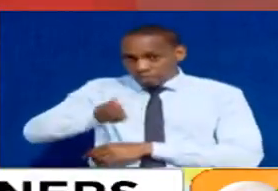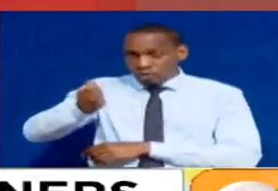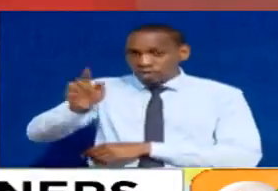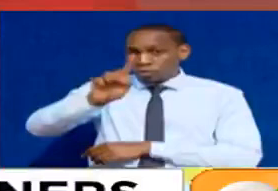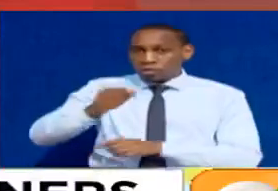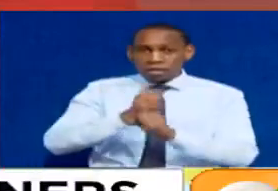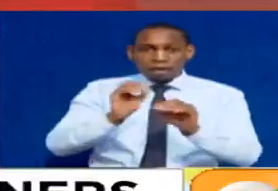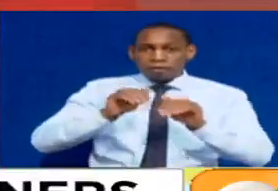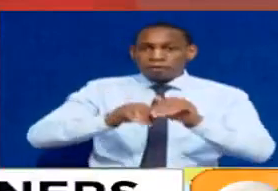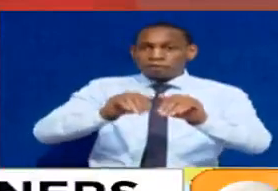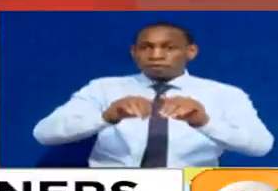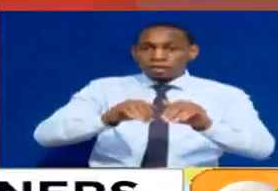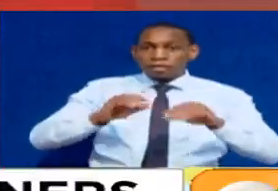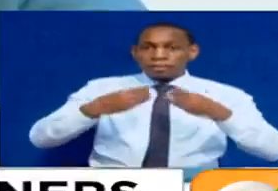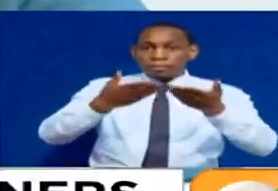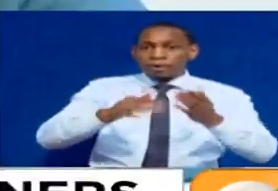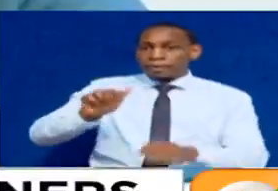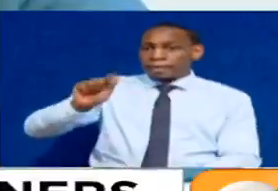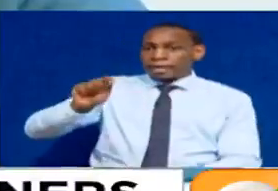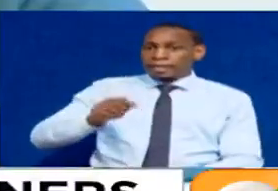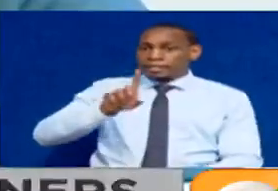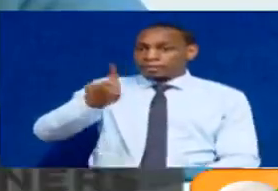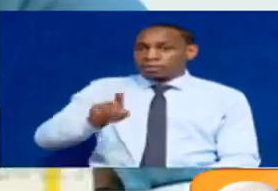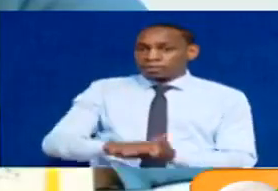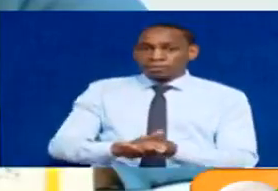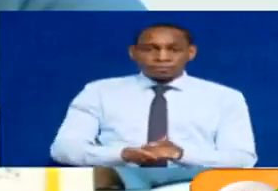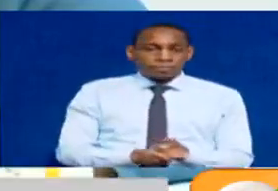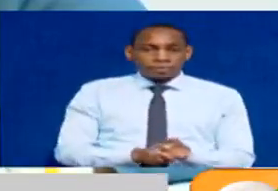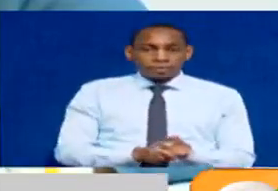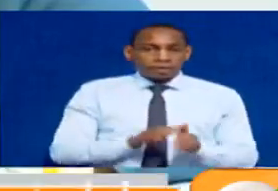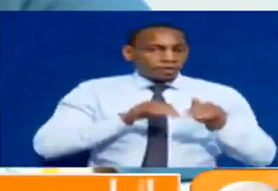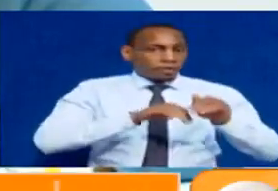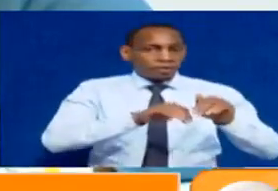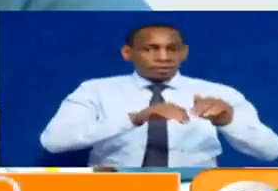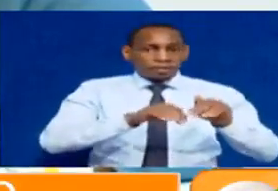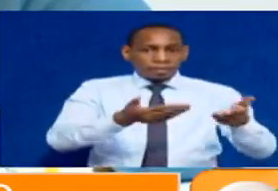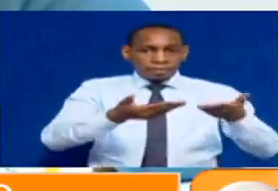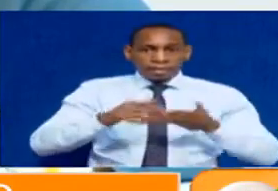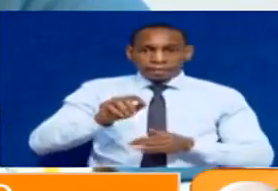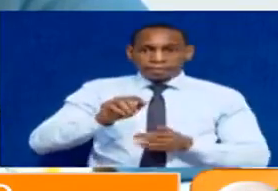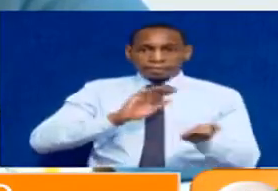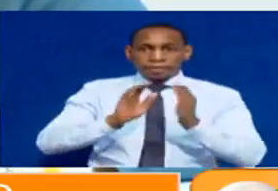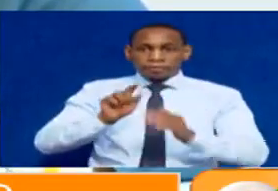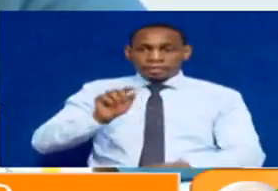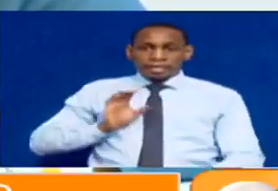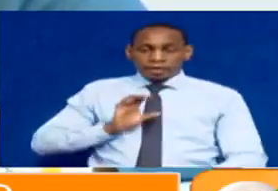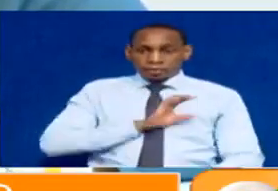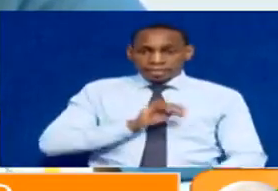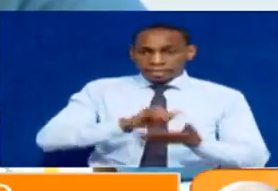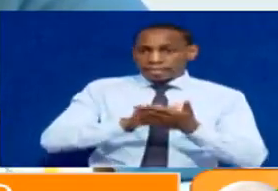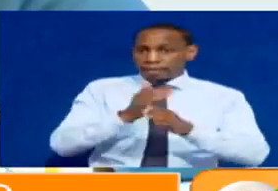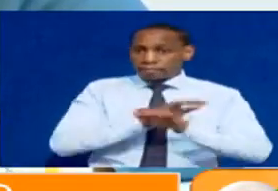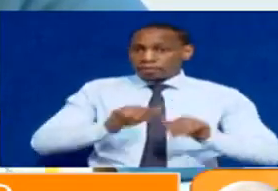It was not done according to the Procurement Act? It did not come through the tender committee, which I